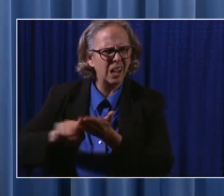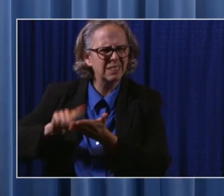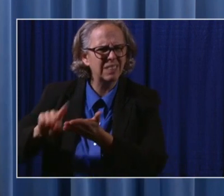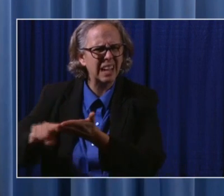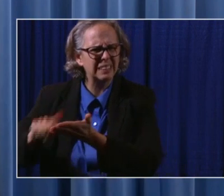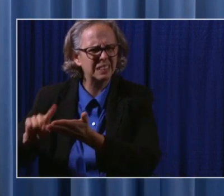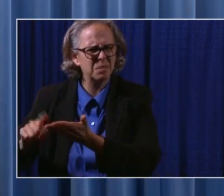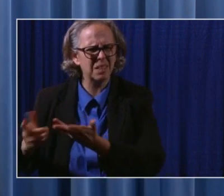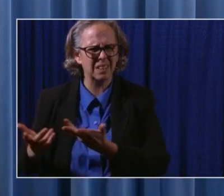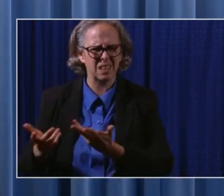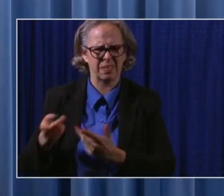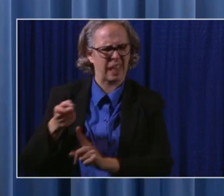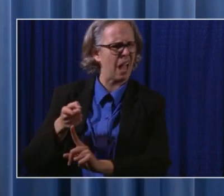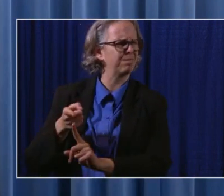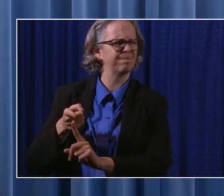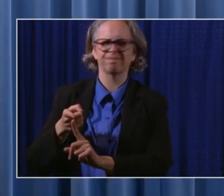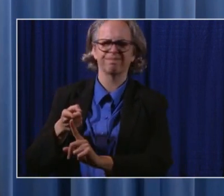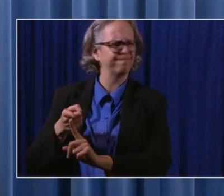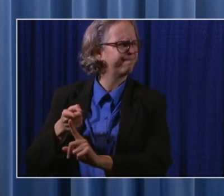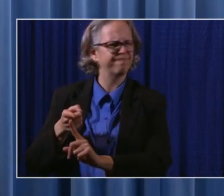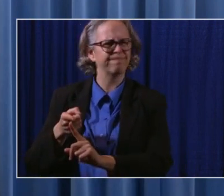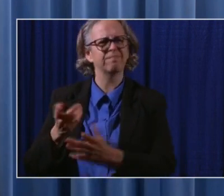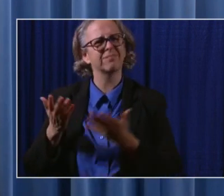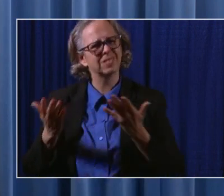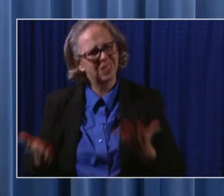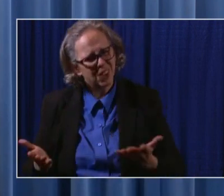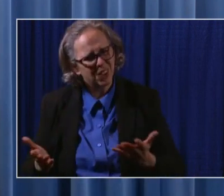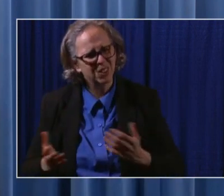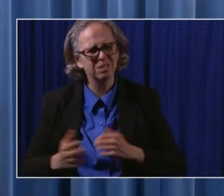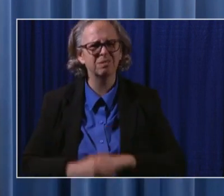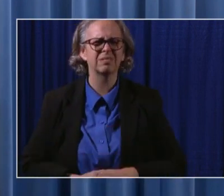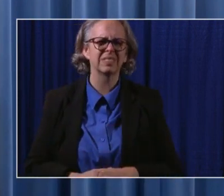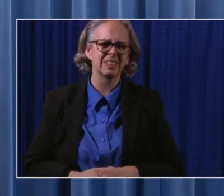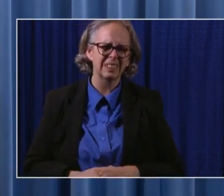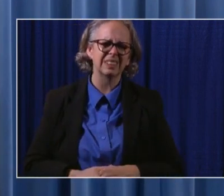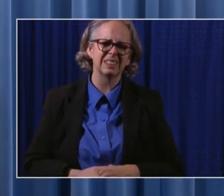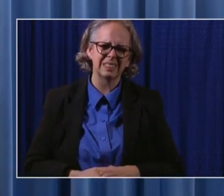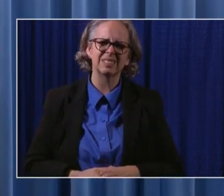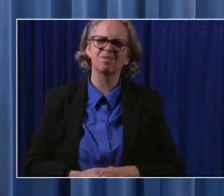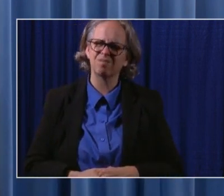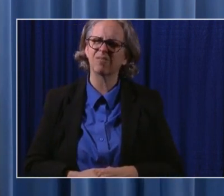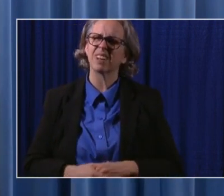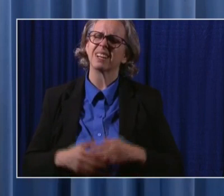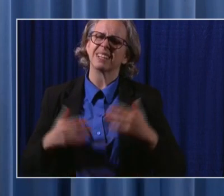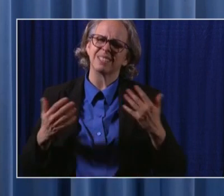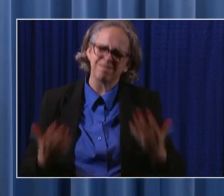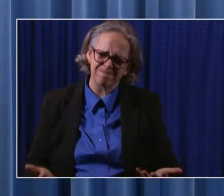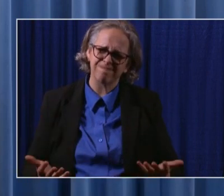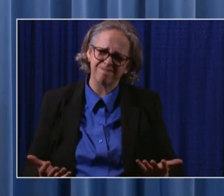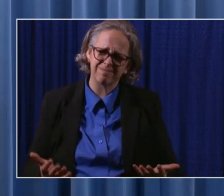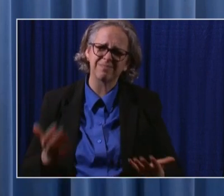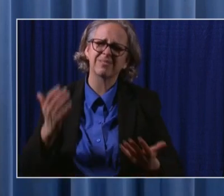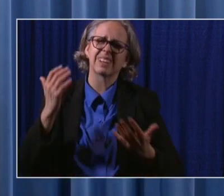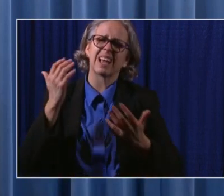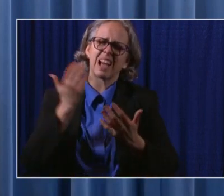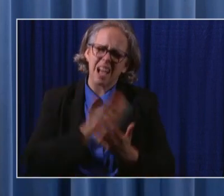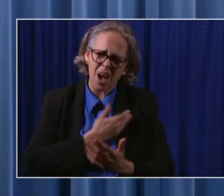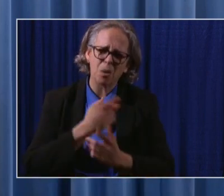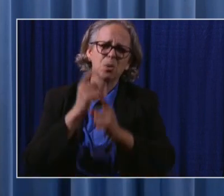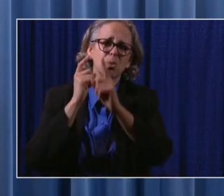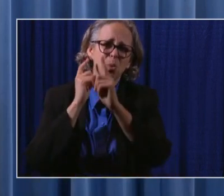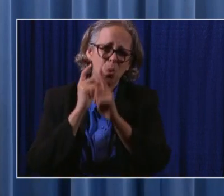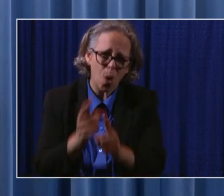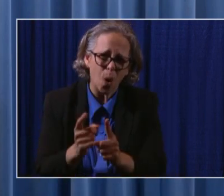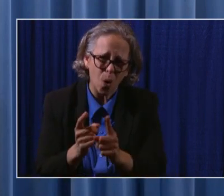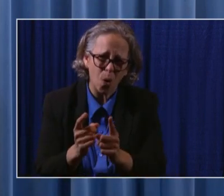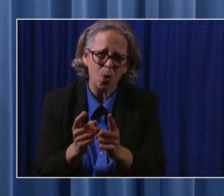And I guess my summation is that what we do at our county fairs and what we do all summer